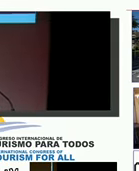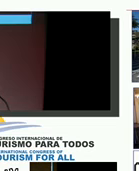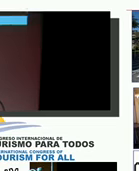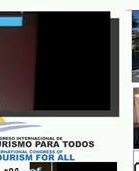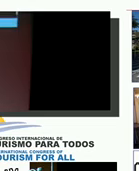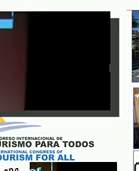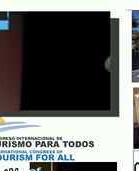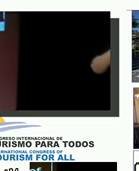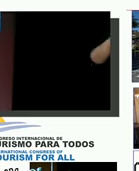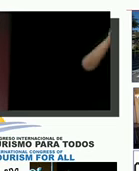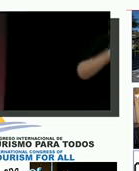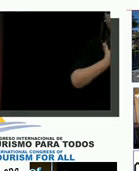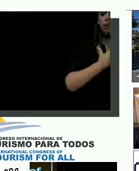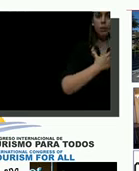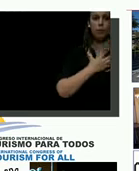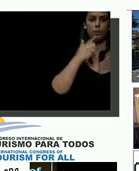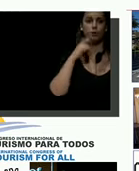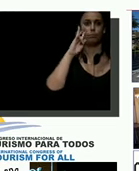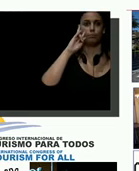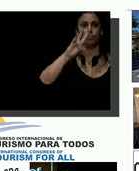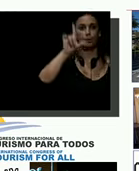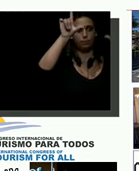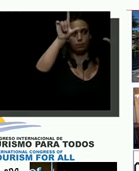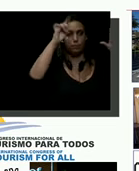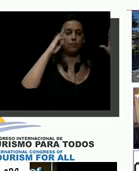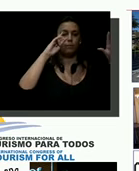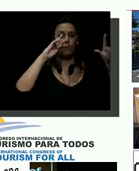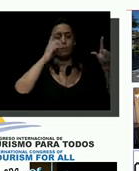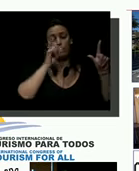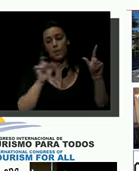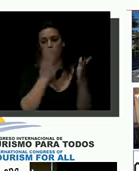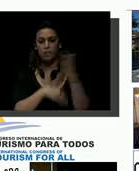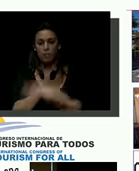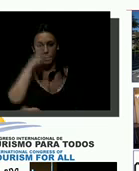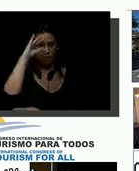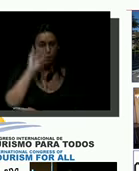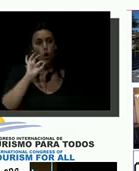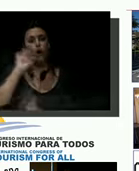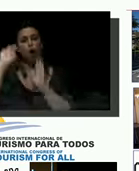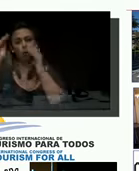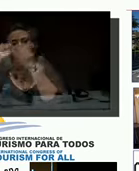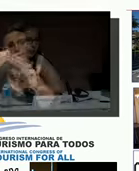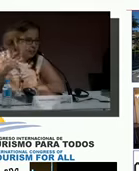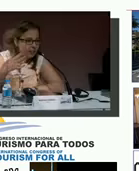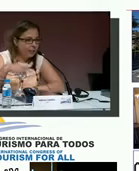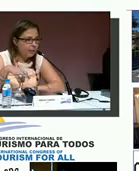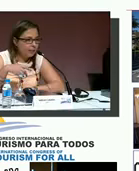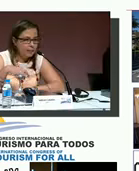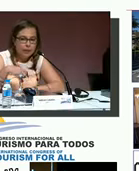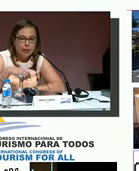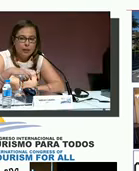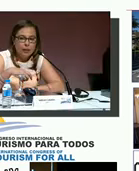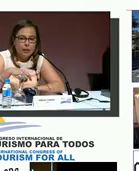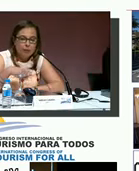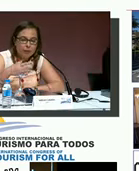signposting, where you can see city air so that cognitively disabled people or autistic people